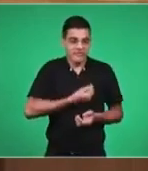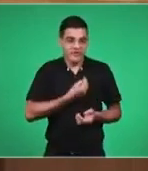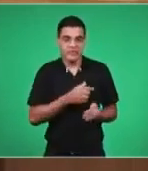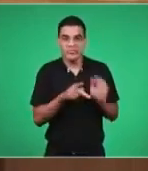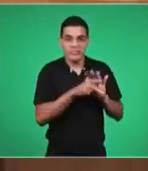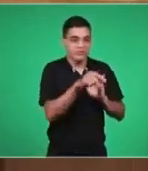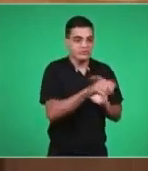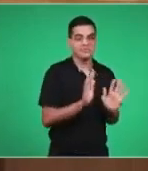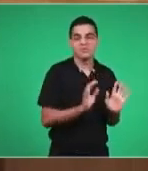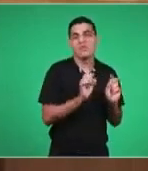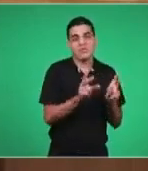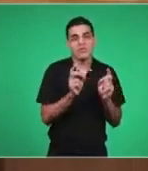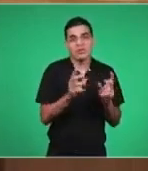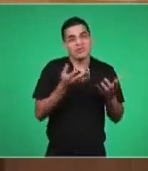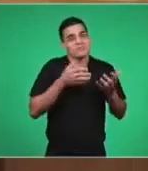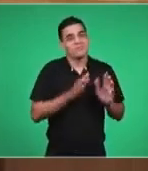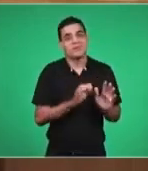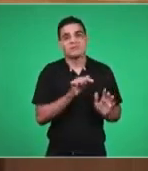itself.